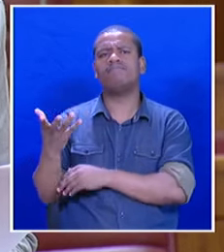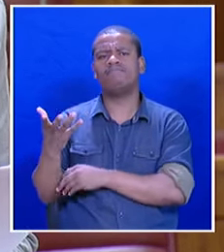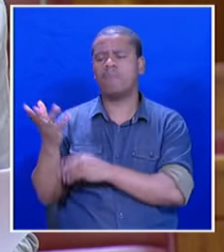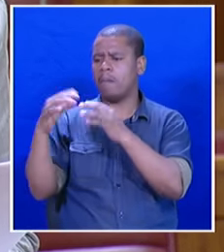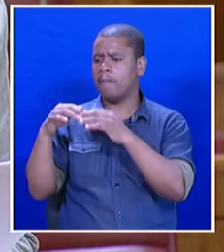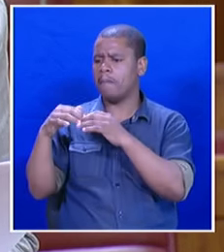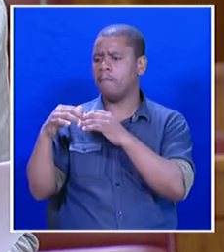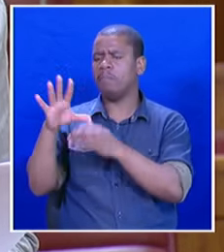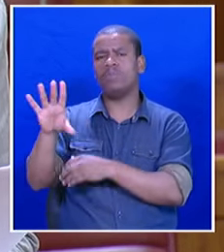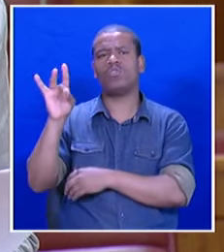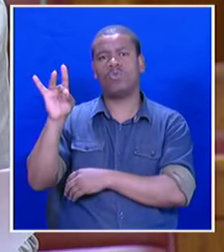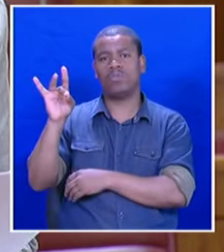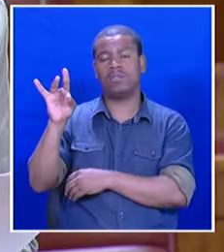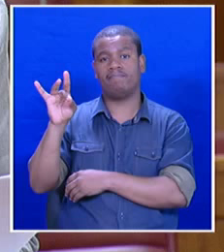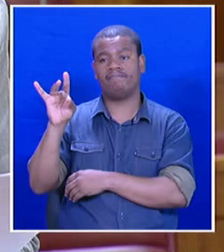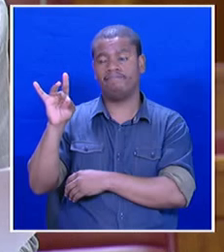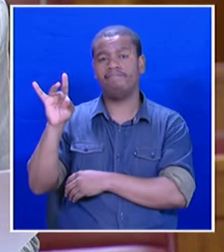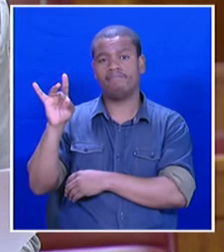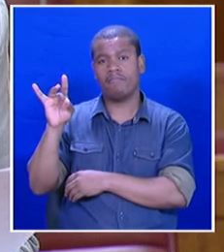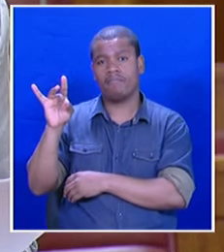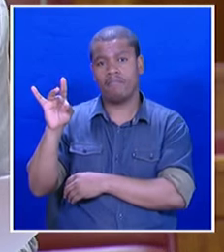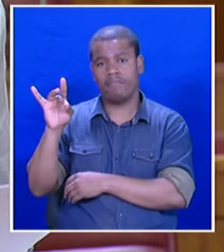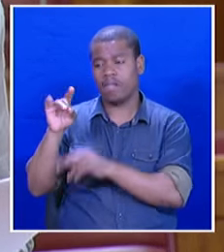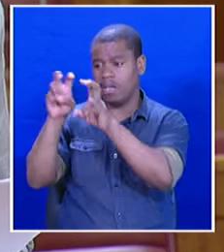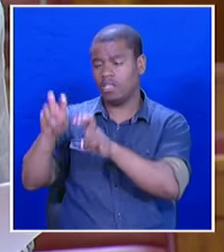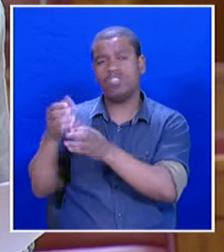when you have chosen to do energy efficiency,